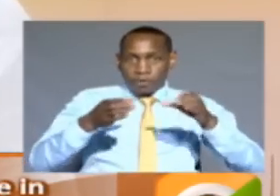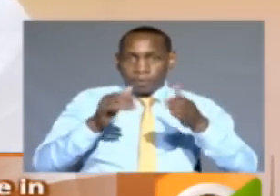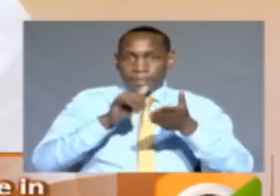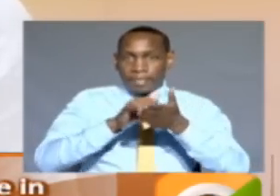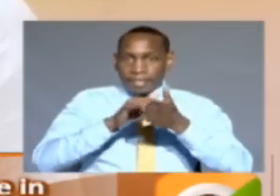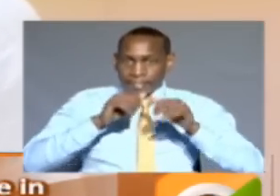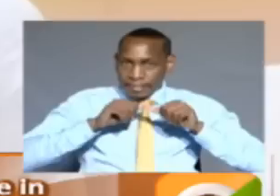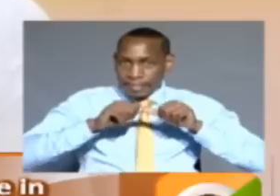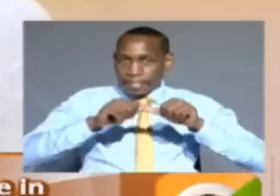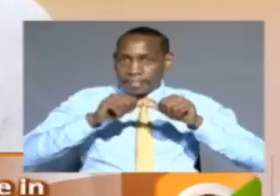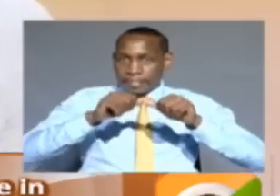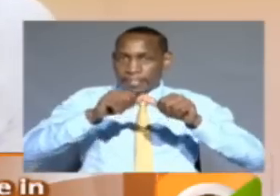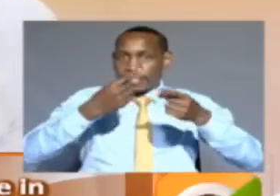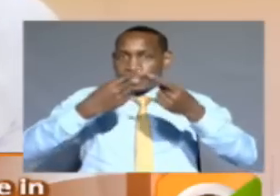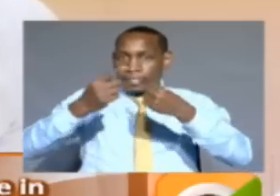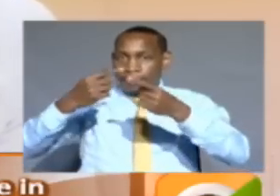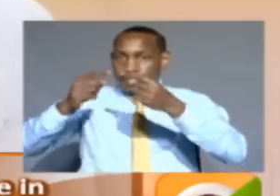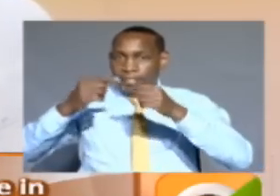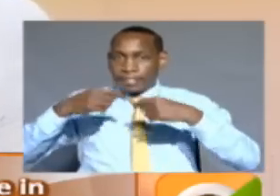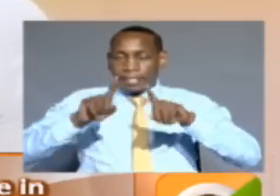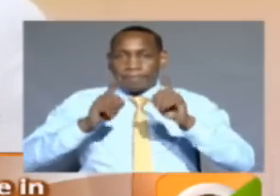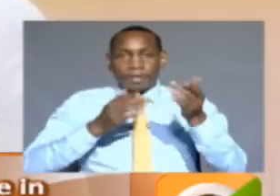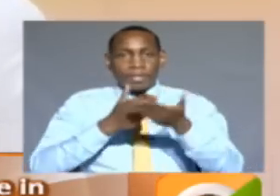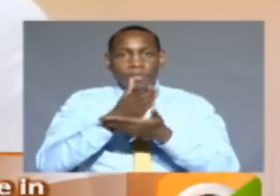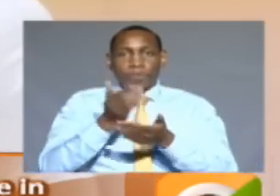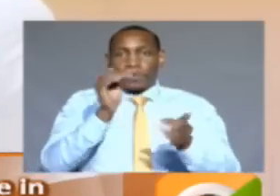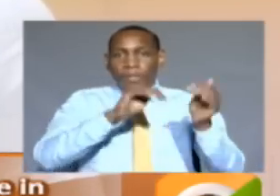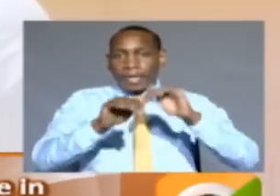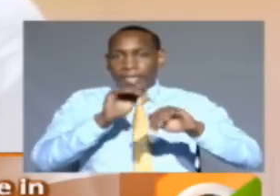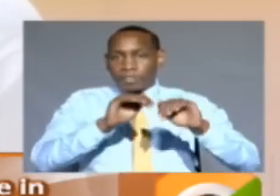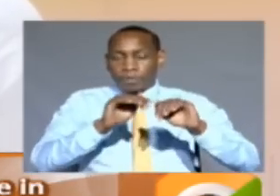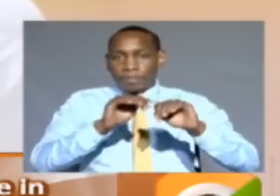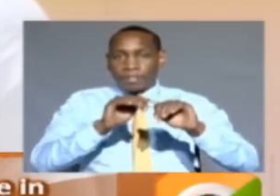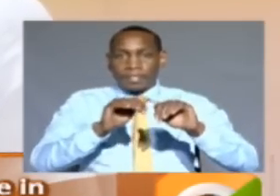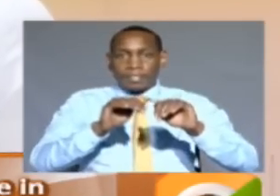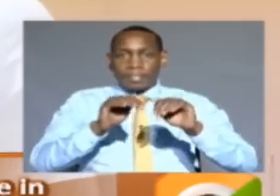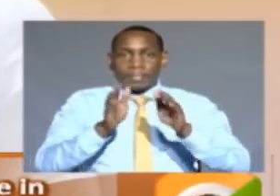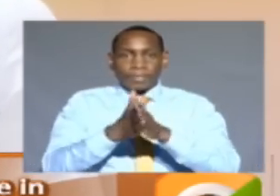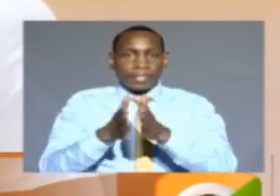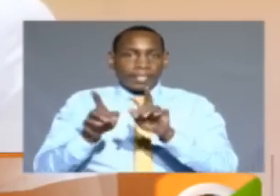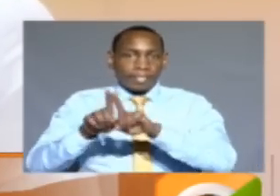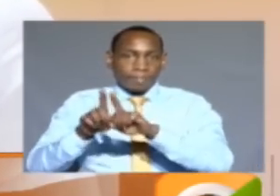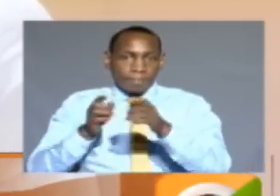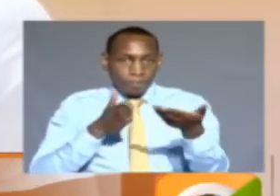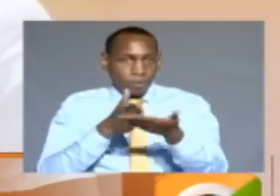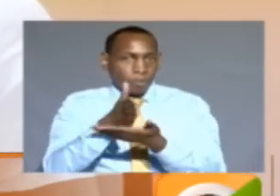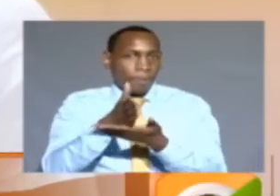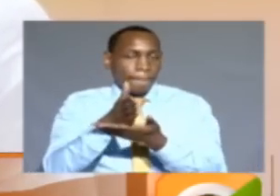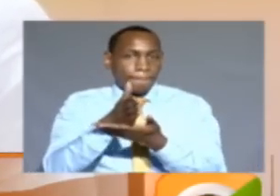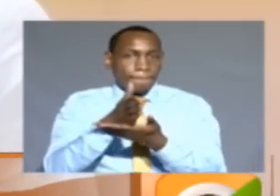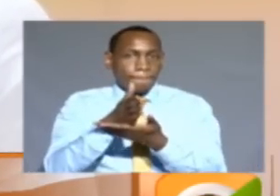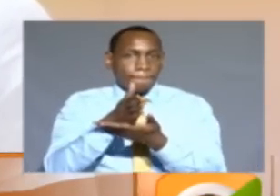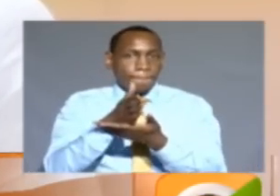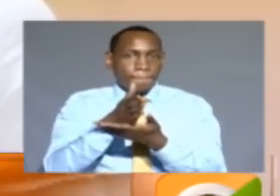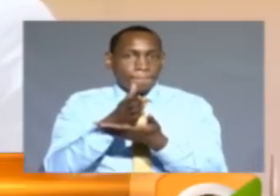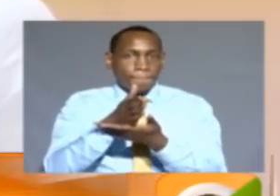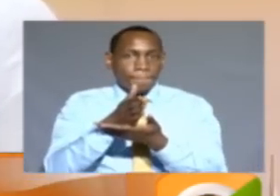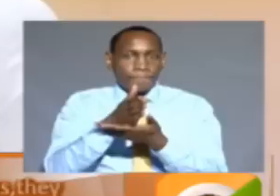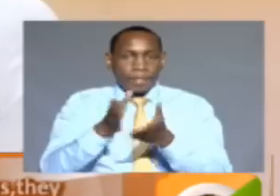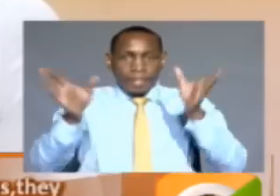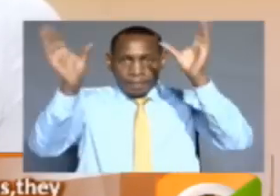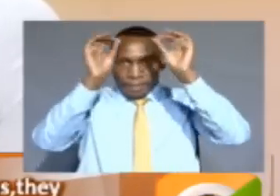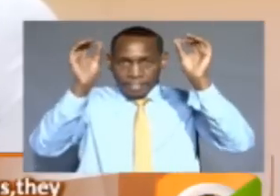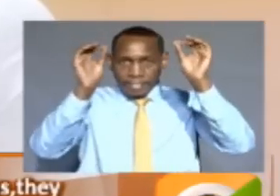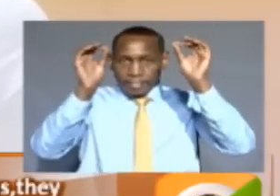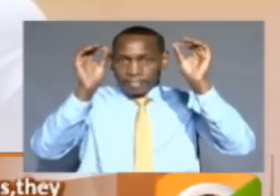stays and succeeds itself through election, and even less through a presidency, you